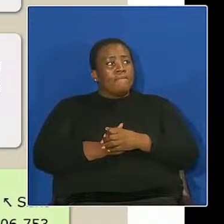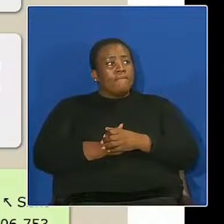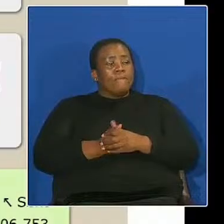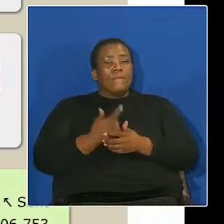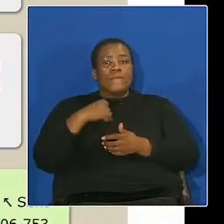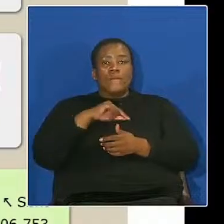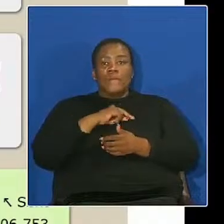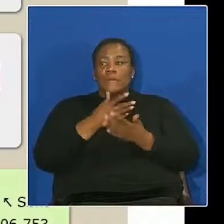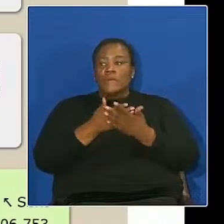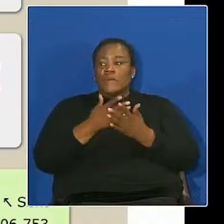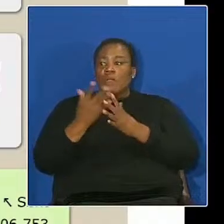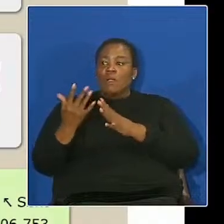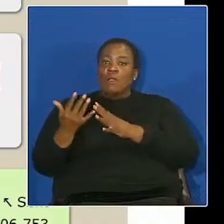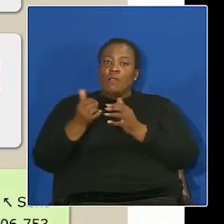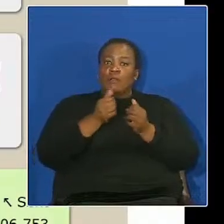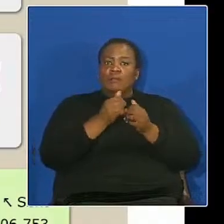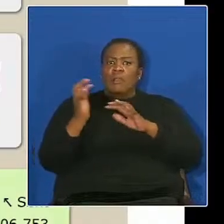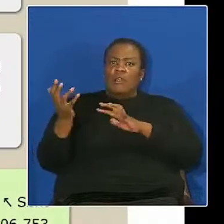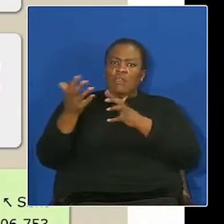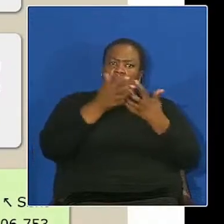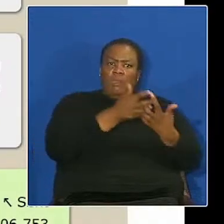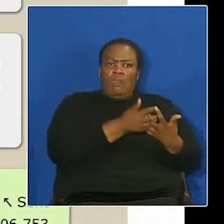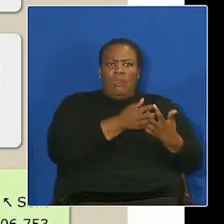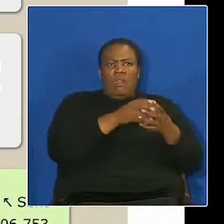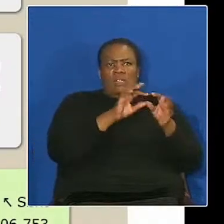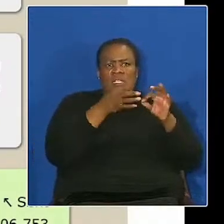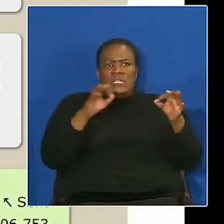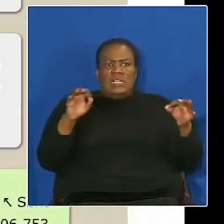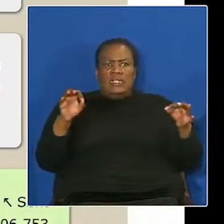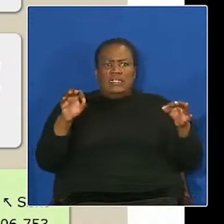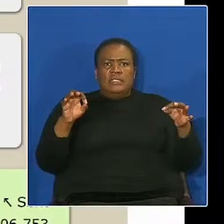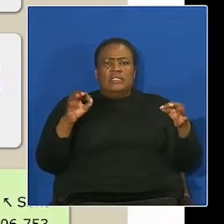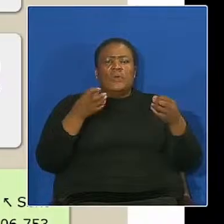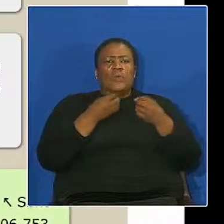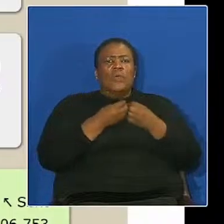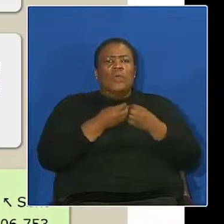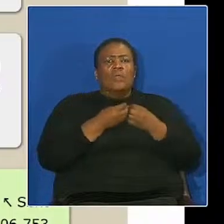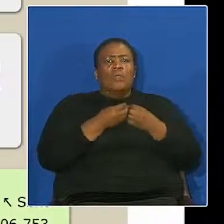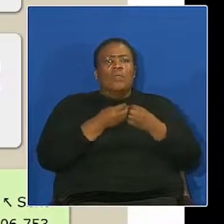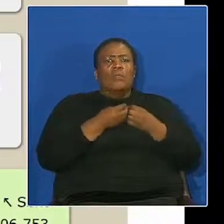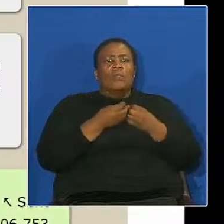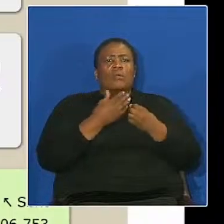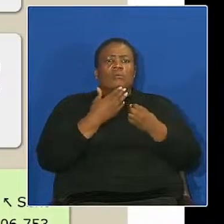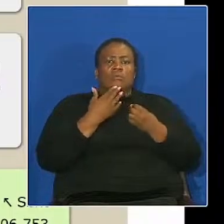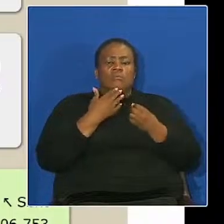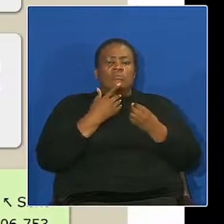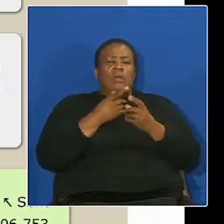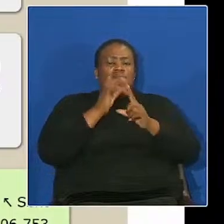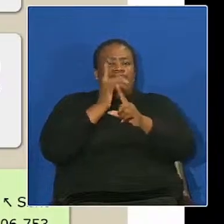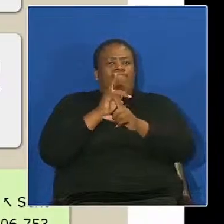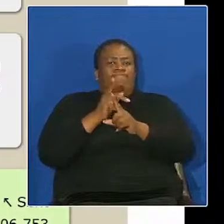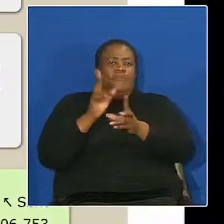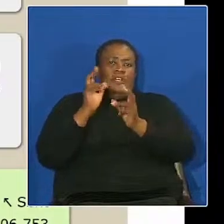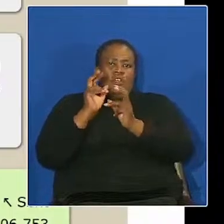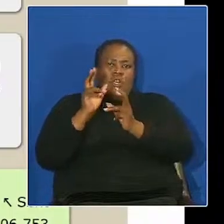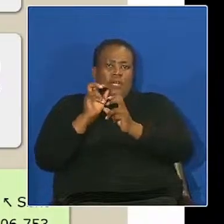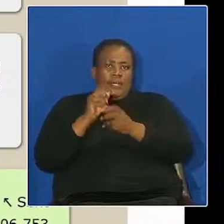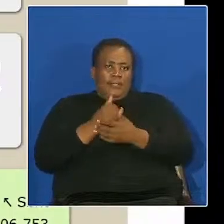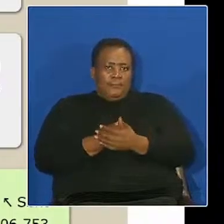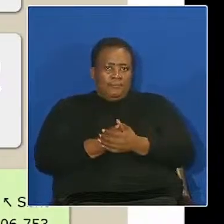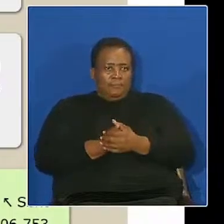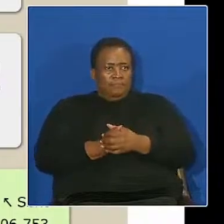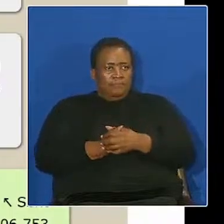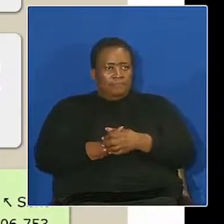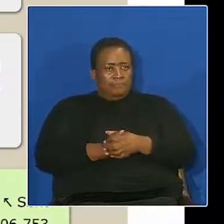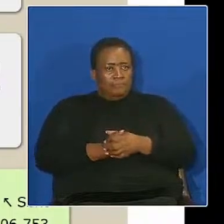associate that sentence with the disciplinary hearing if it says things are going well against